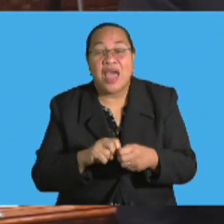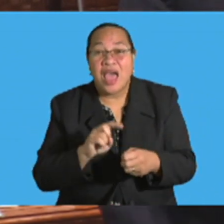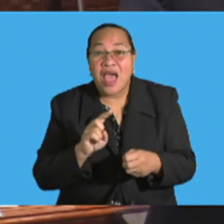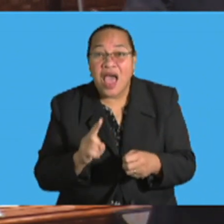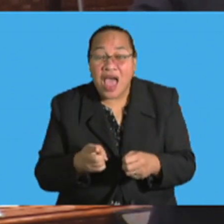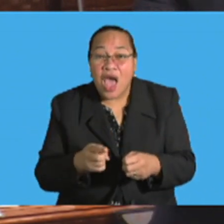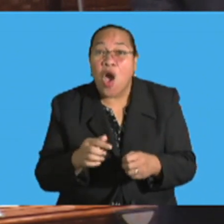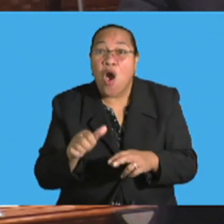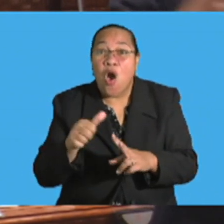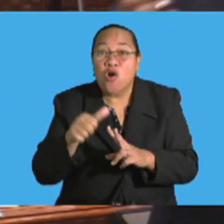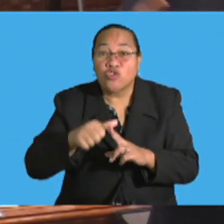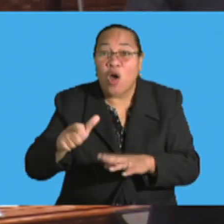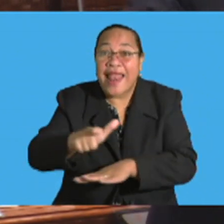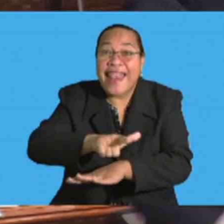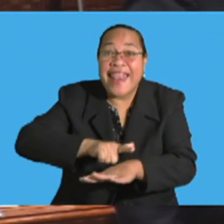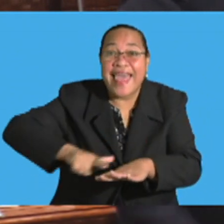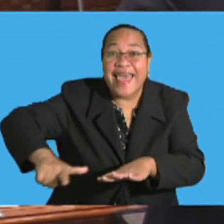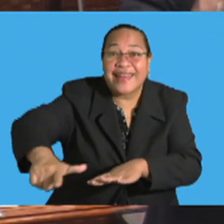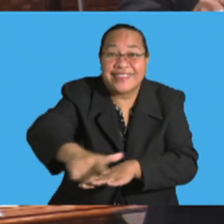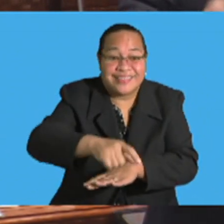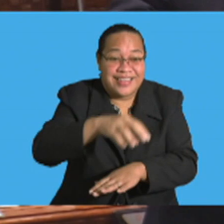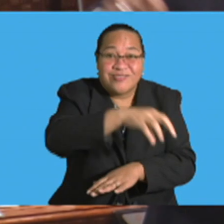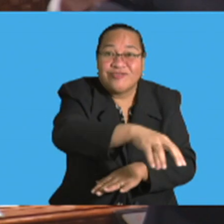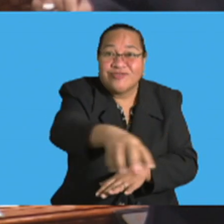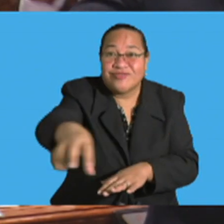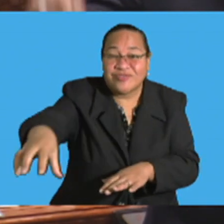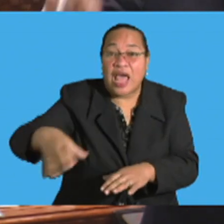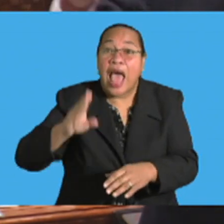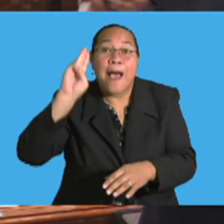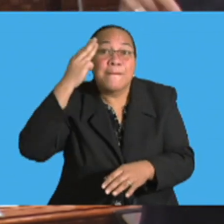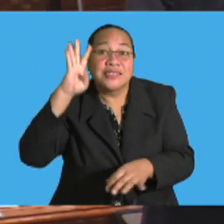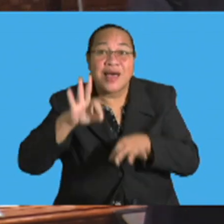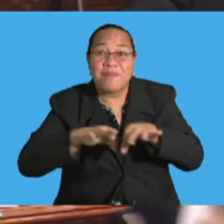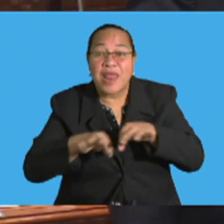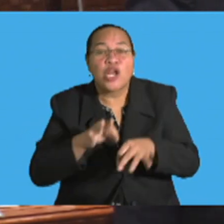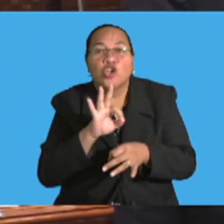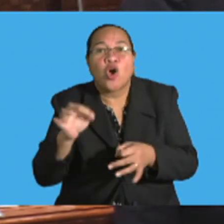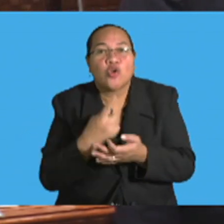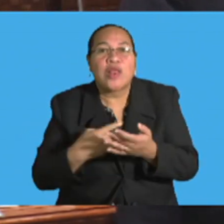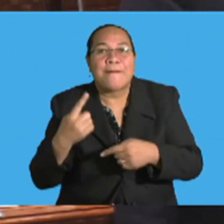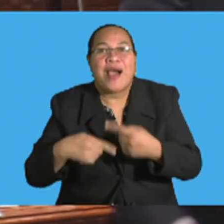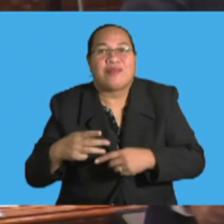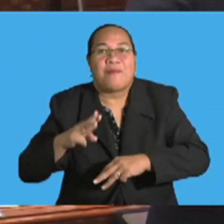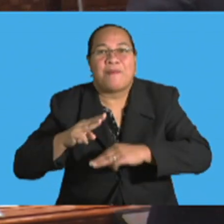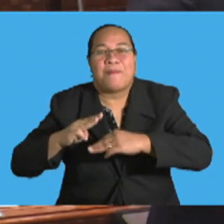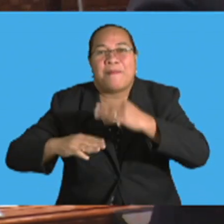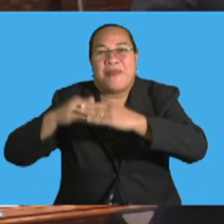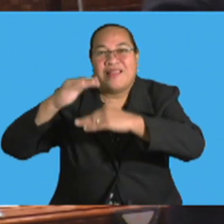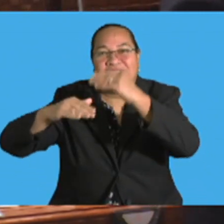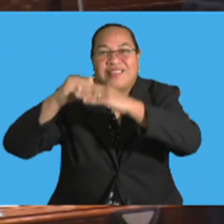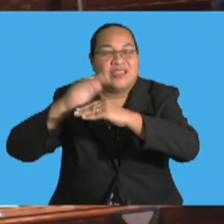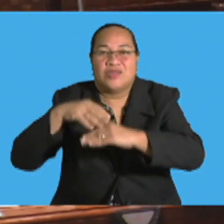sir, the land around the airport. Master plan is not only about the building structure. We now